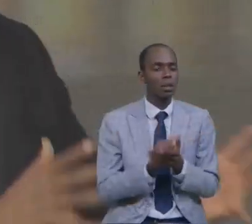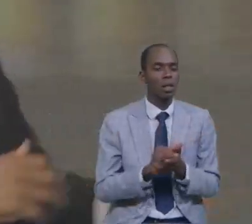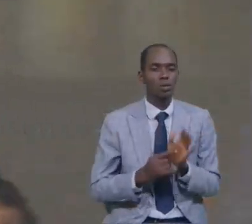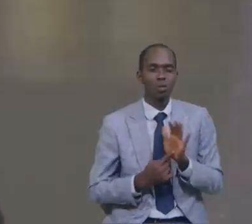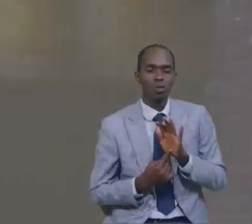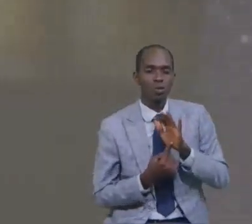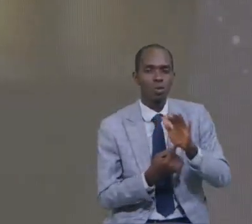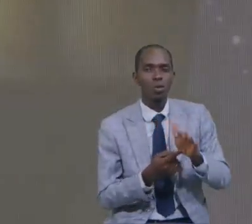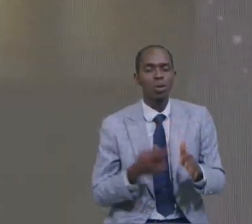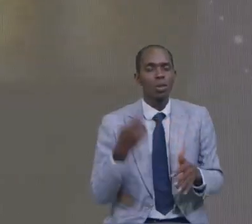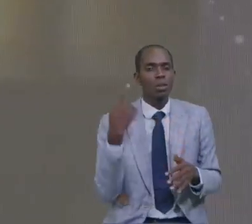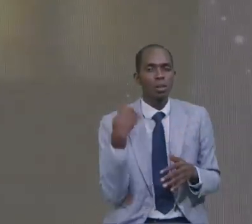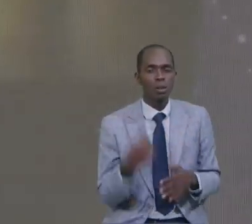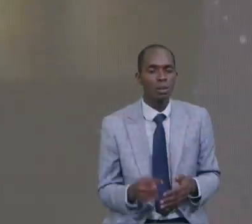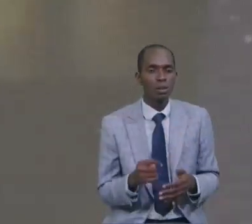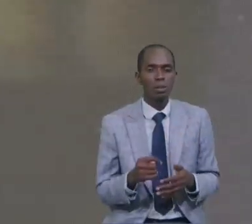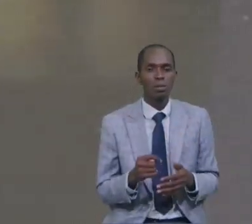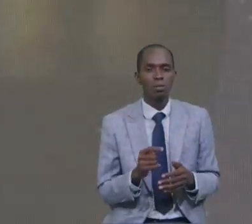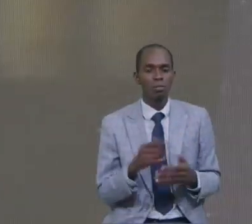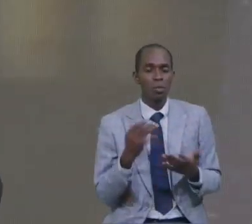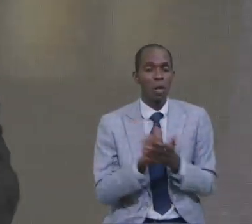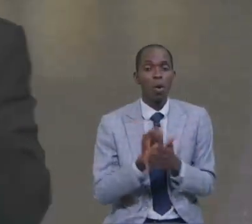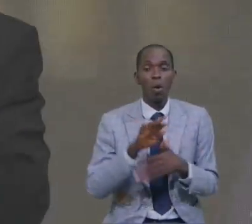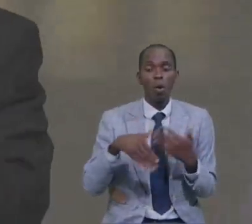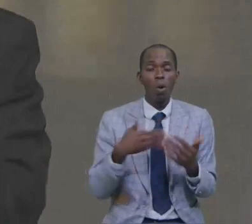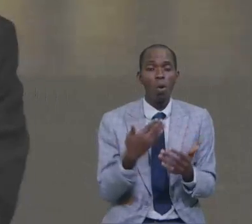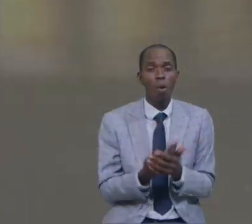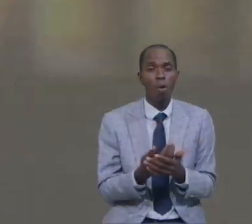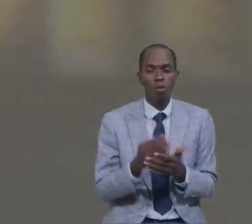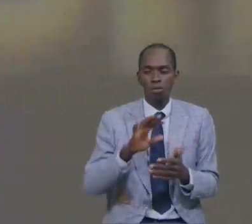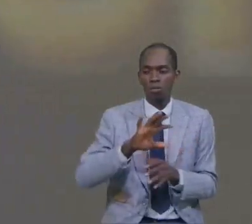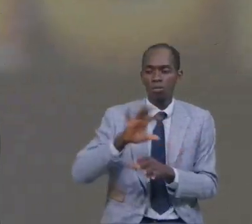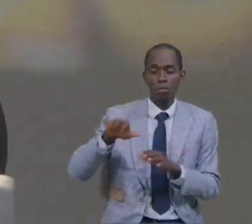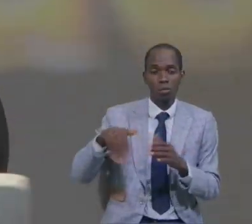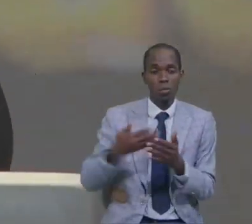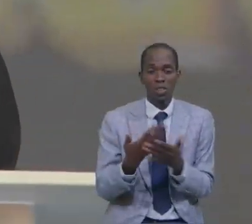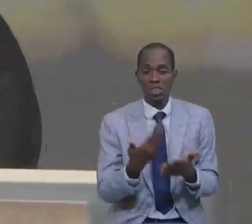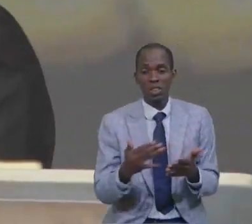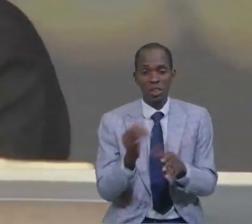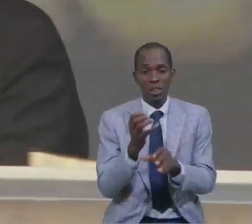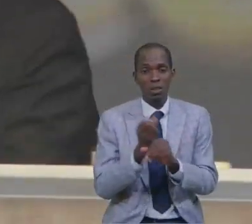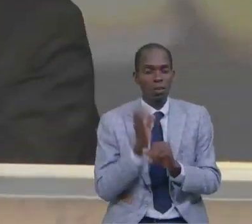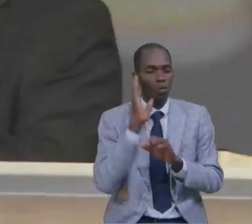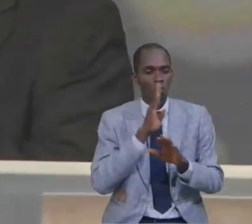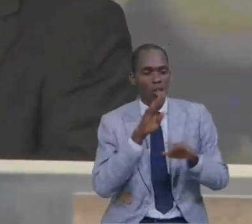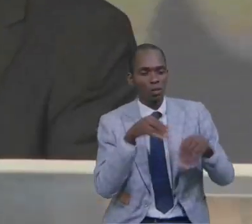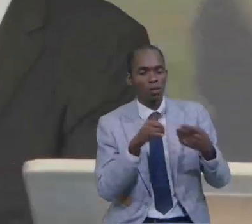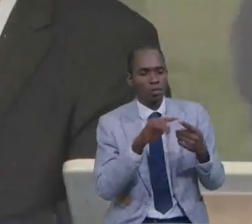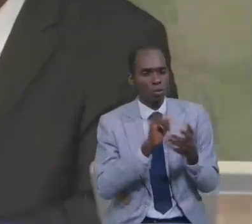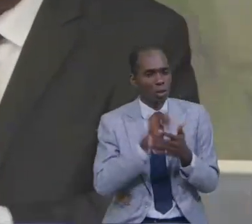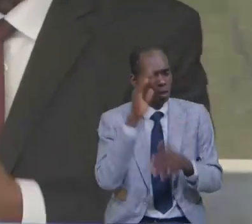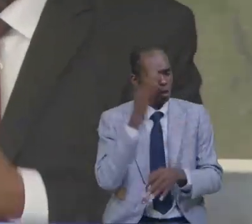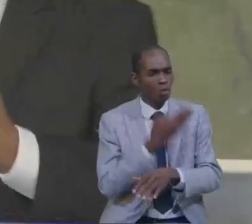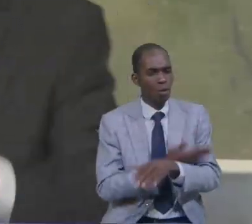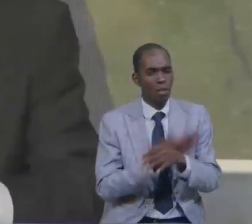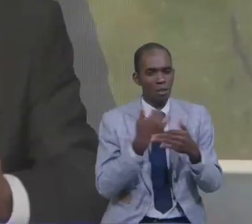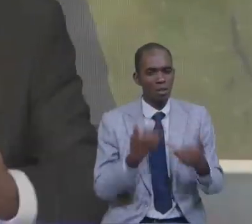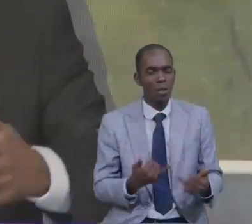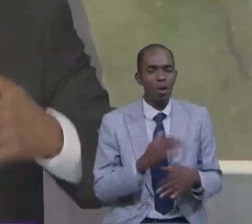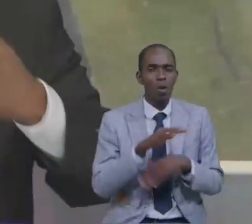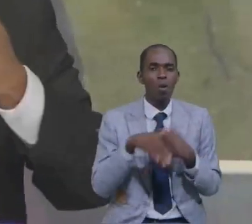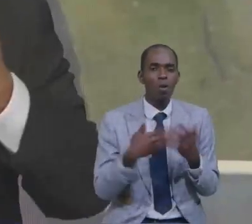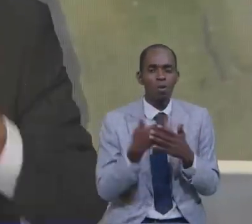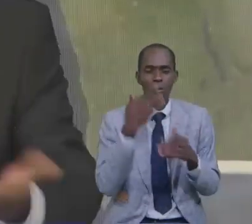that God had given him. But sanctification makes us surrender